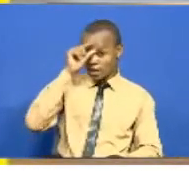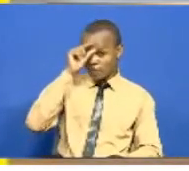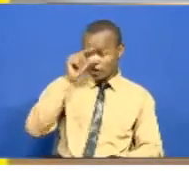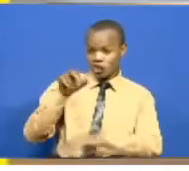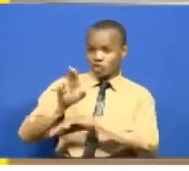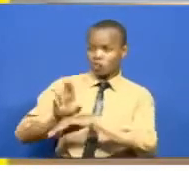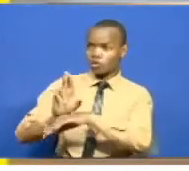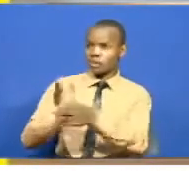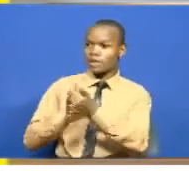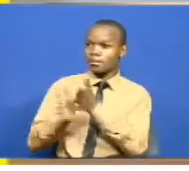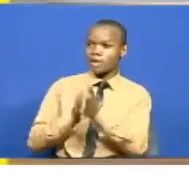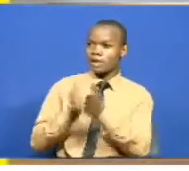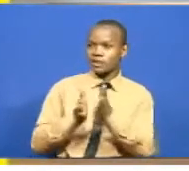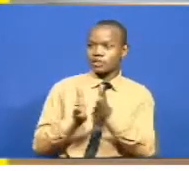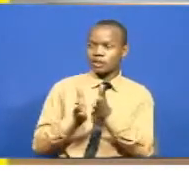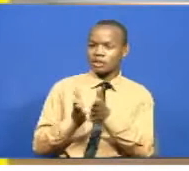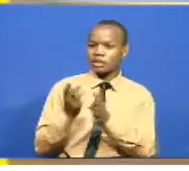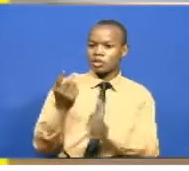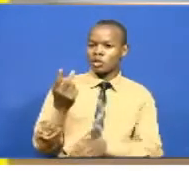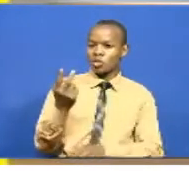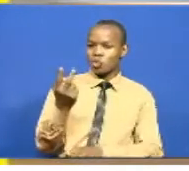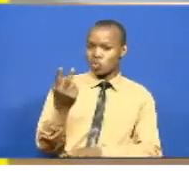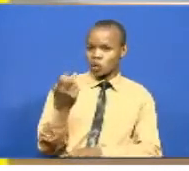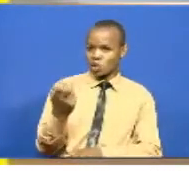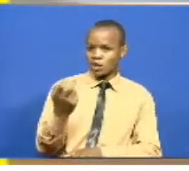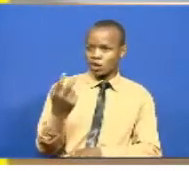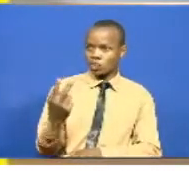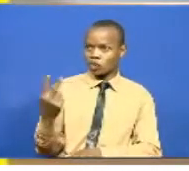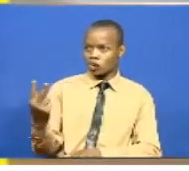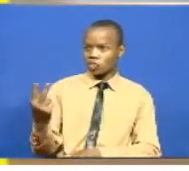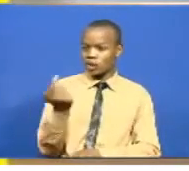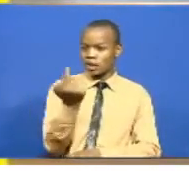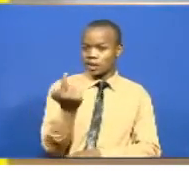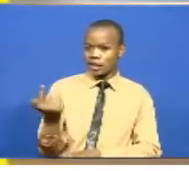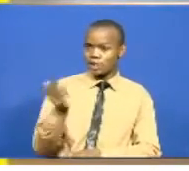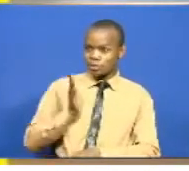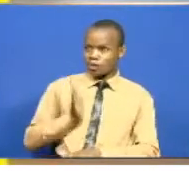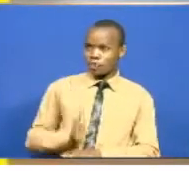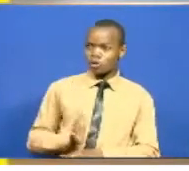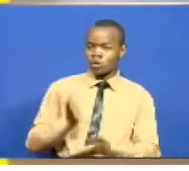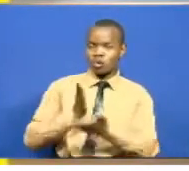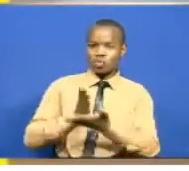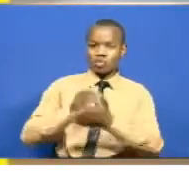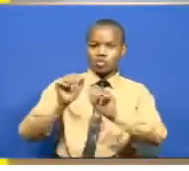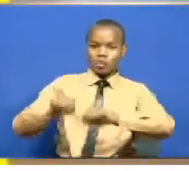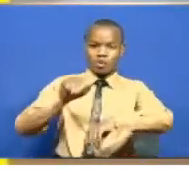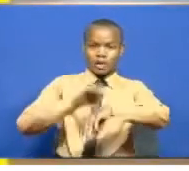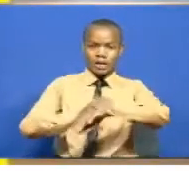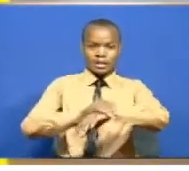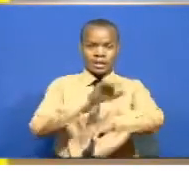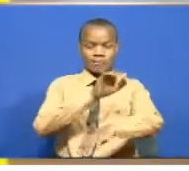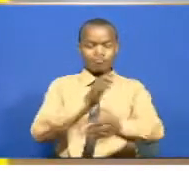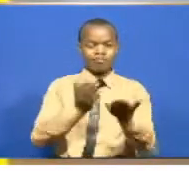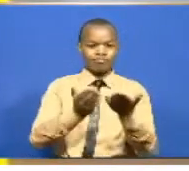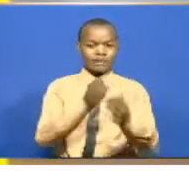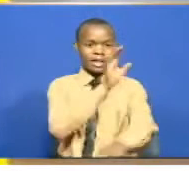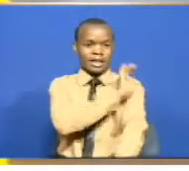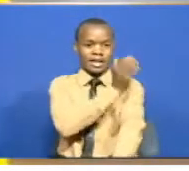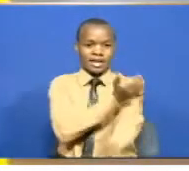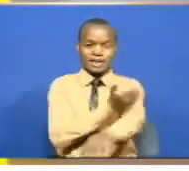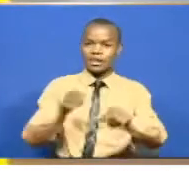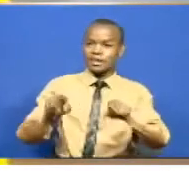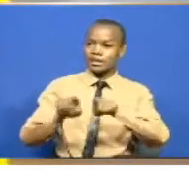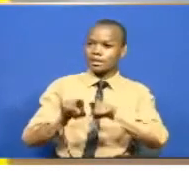an initiative that by 2022, every Kenyan get an access of energy. And in this regard, the private sector is